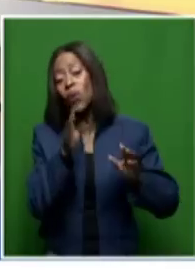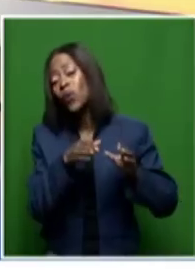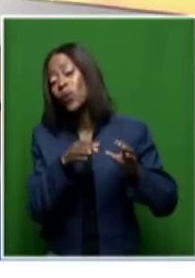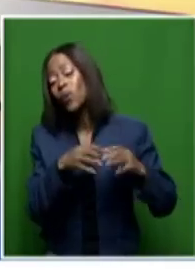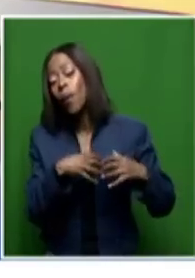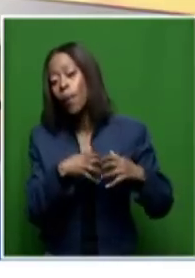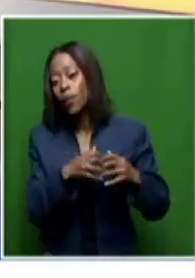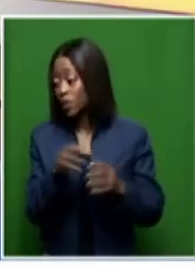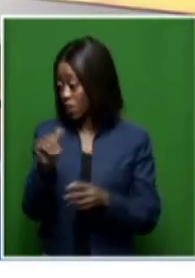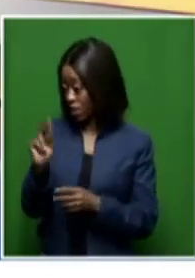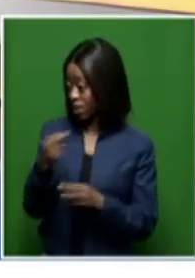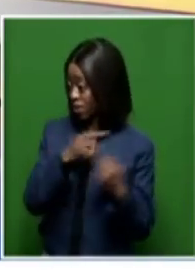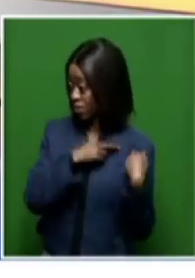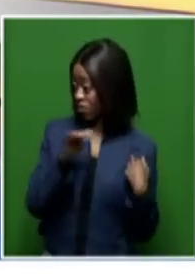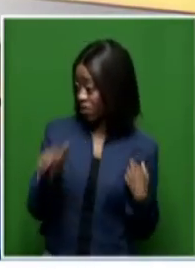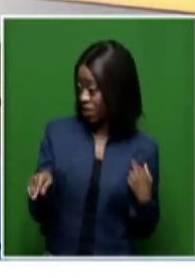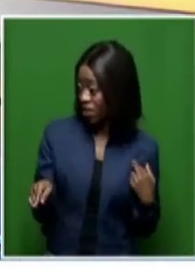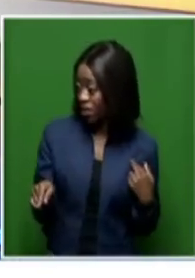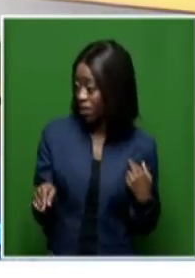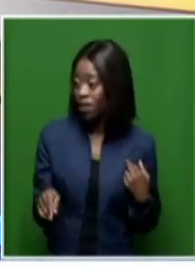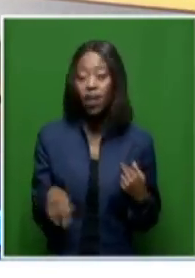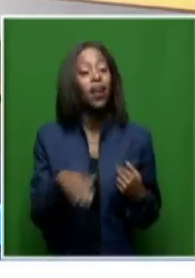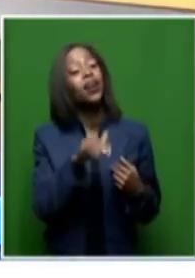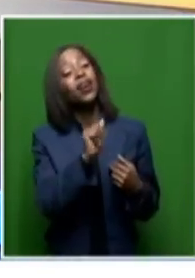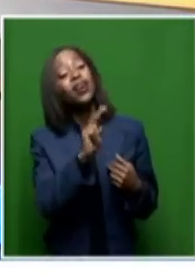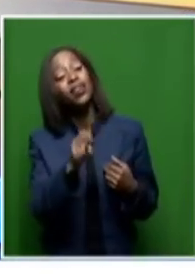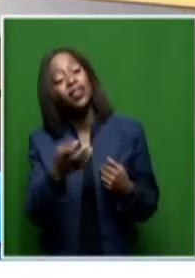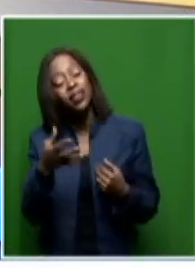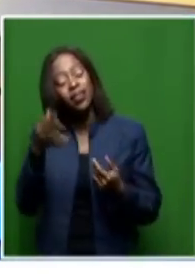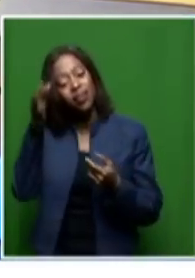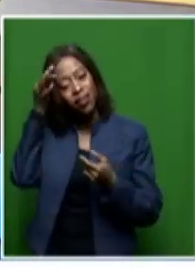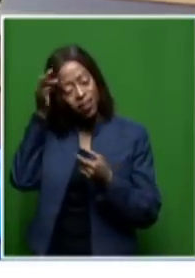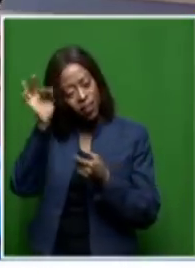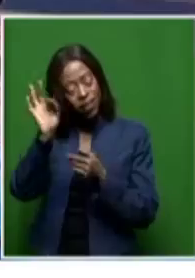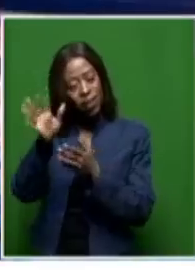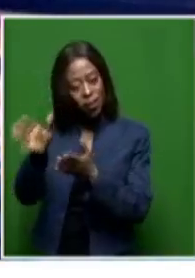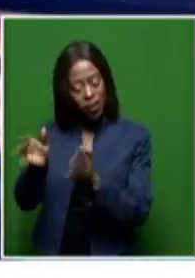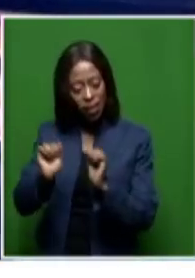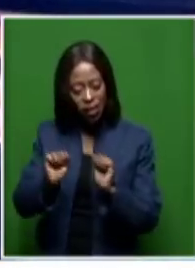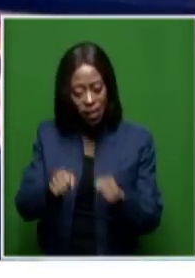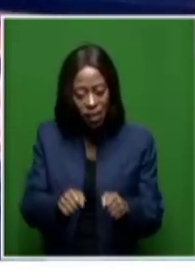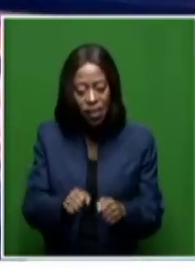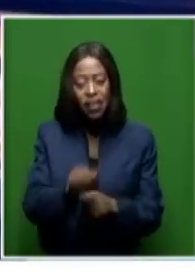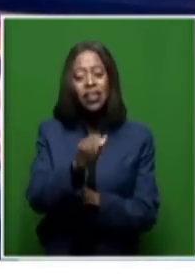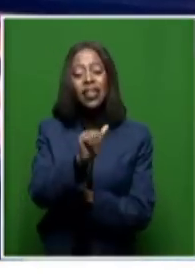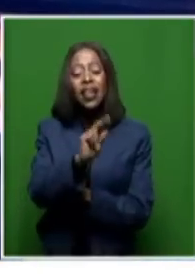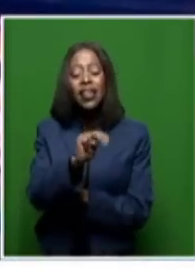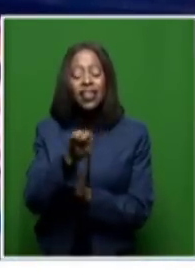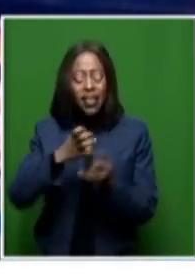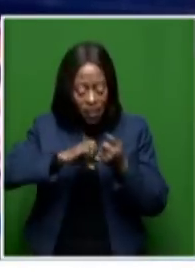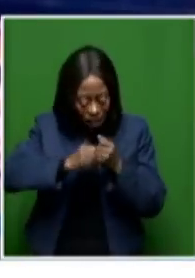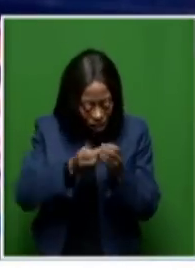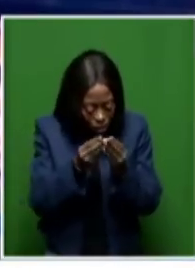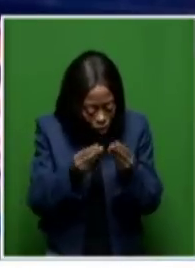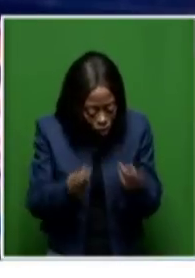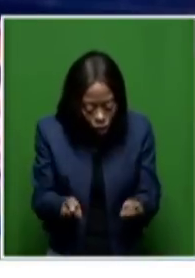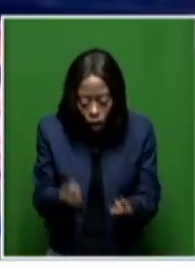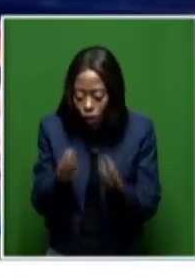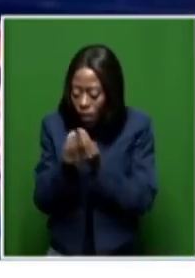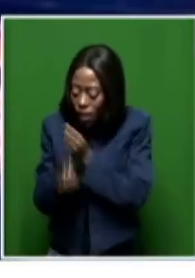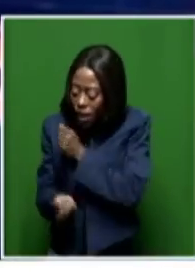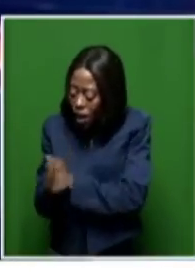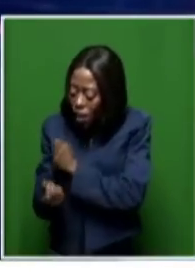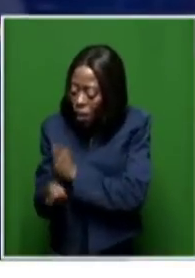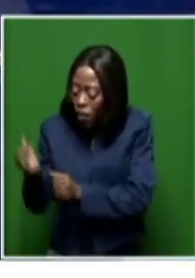it's the ANC who was responsible for this? The ANC is the governing party. It is the ANC that is undoing what has gone wrong within